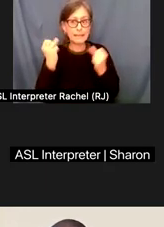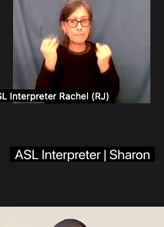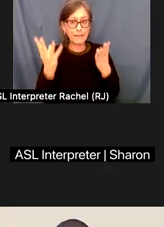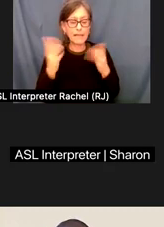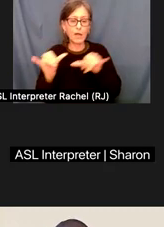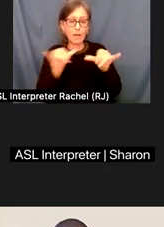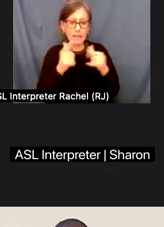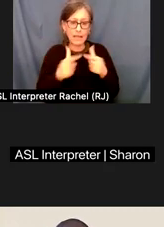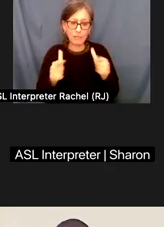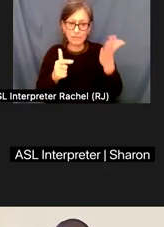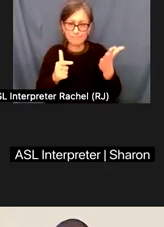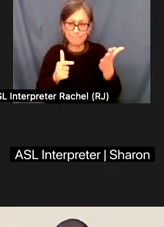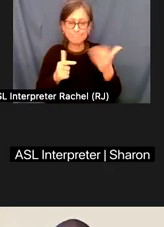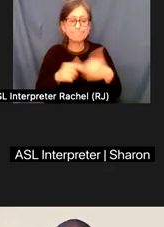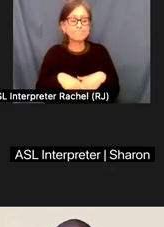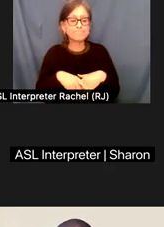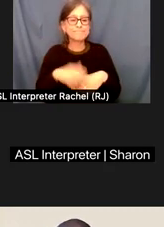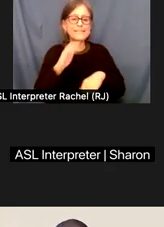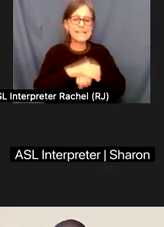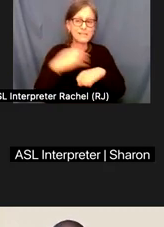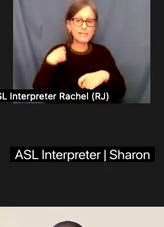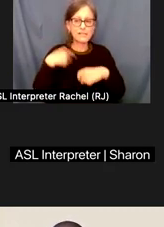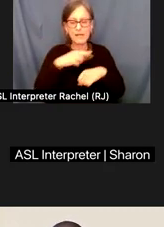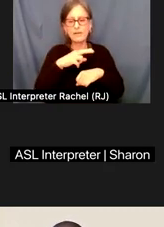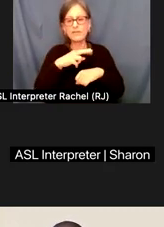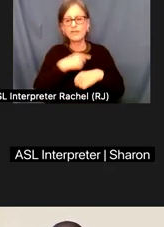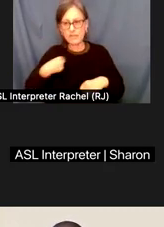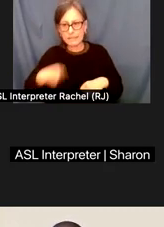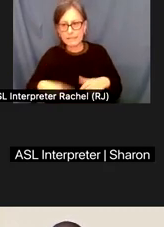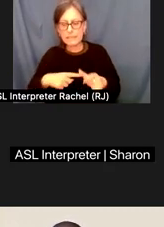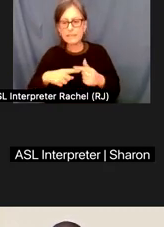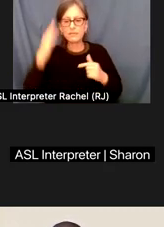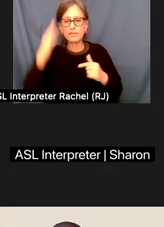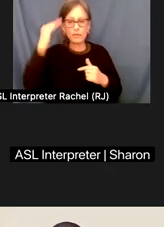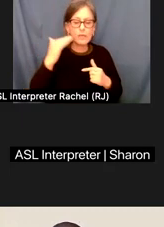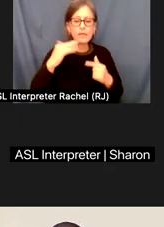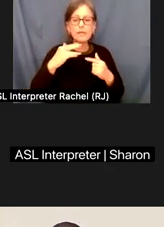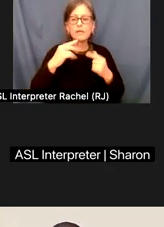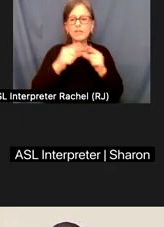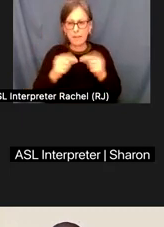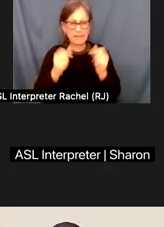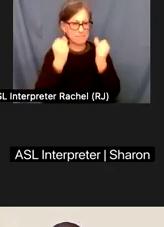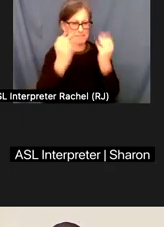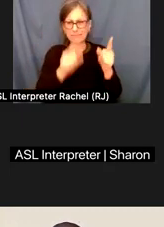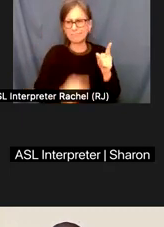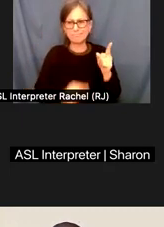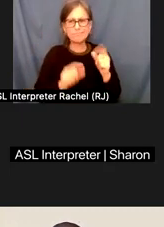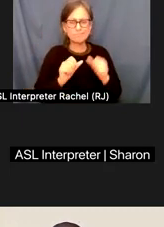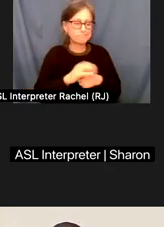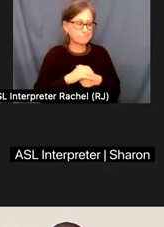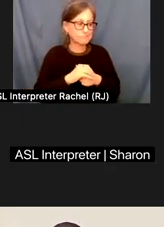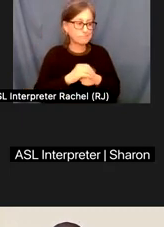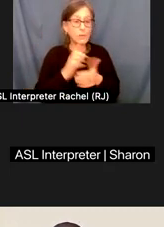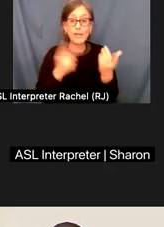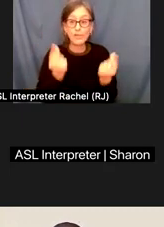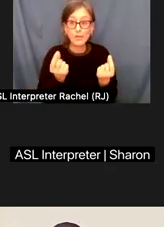common languages. Of course, English and Spanish, but Chinese and Korean and Japanese and many, many other languages. What to